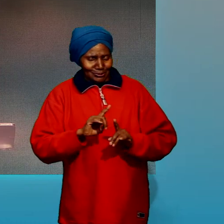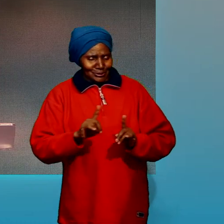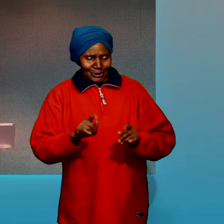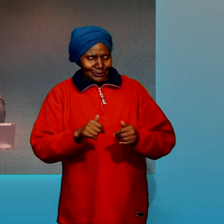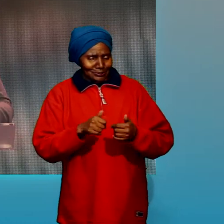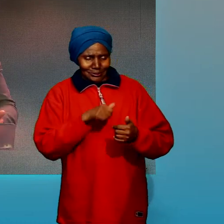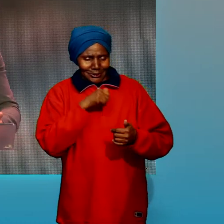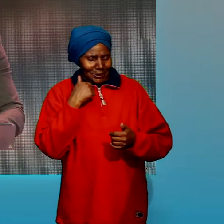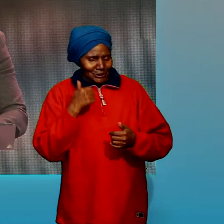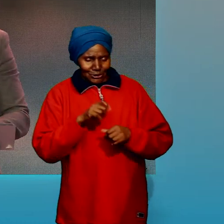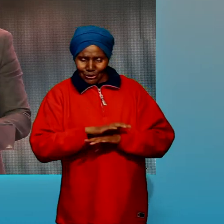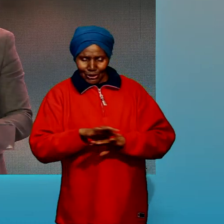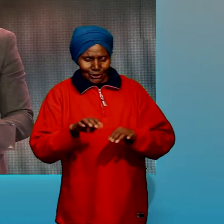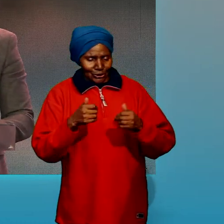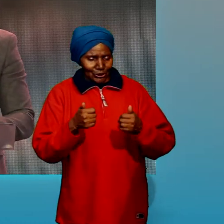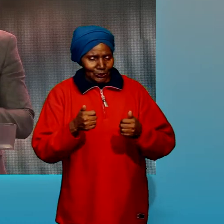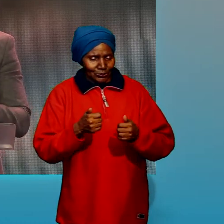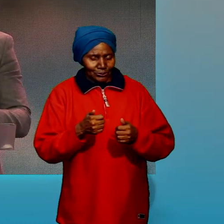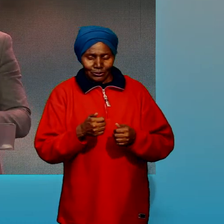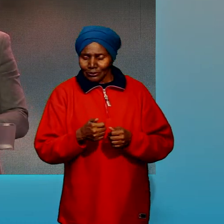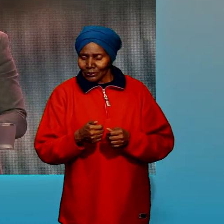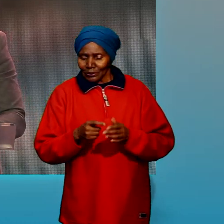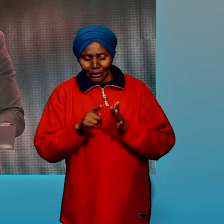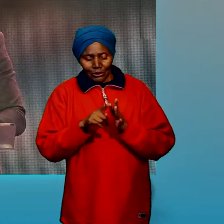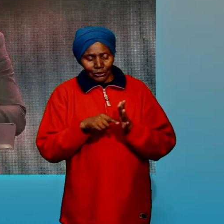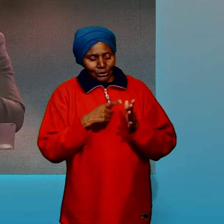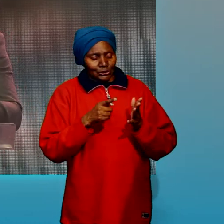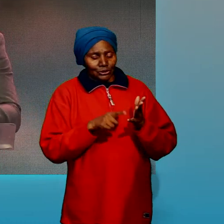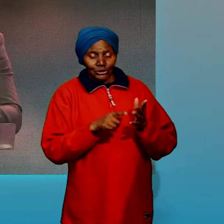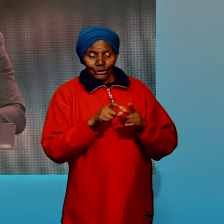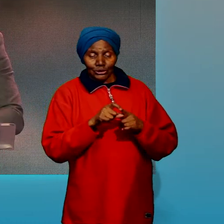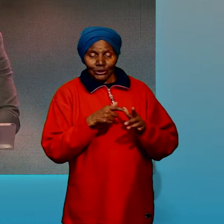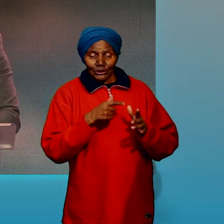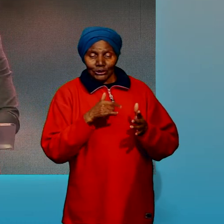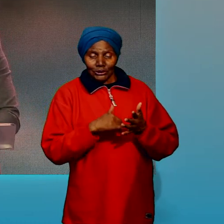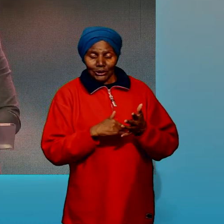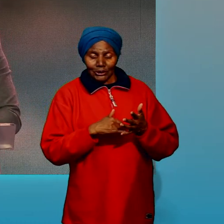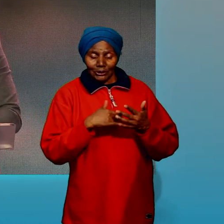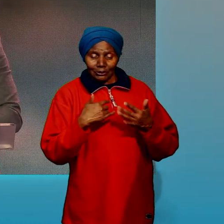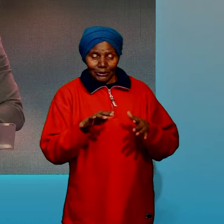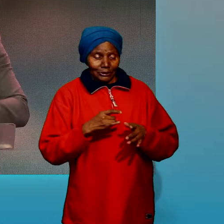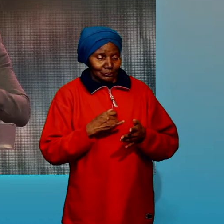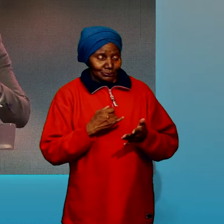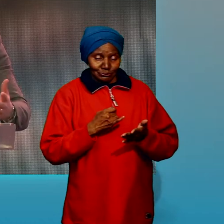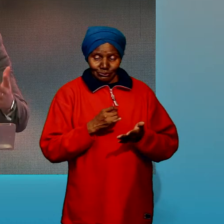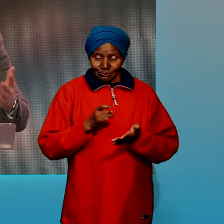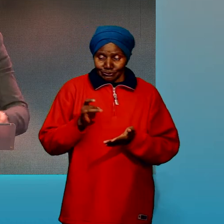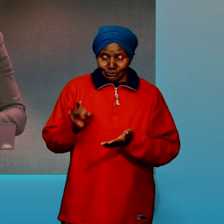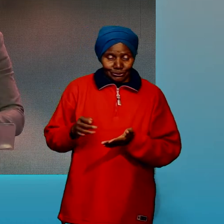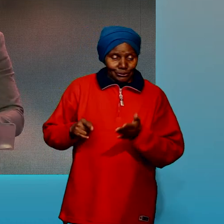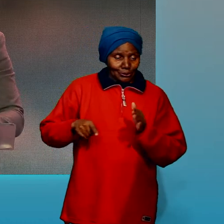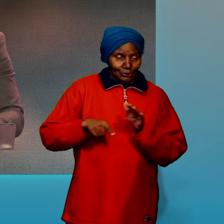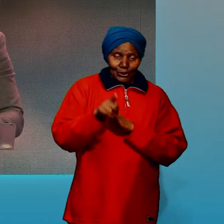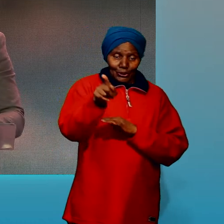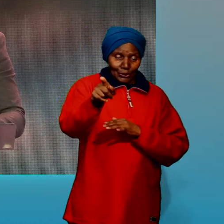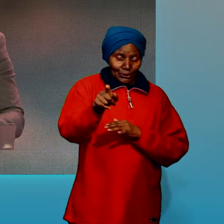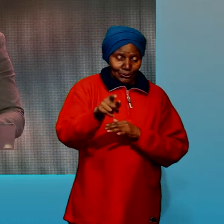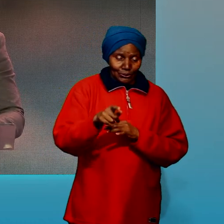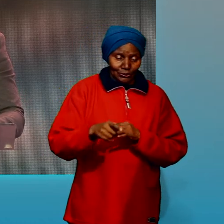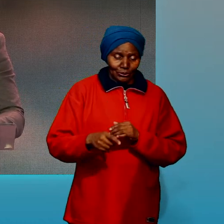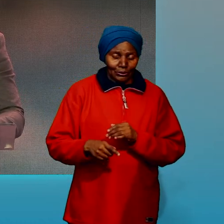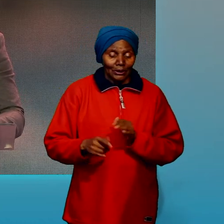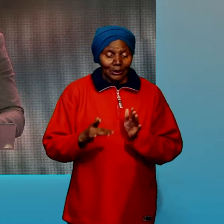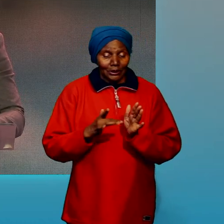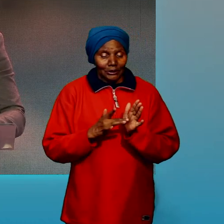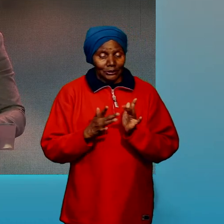room. Judas has betrayed, Judas has abandoned them. Jesus has just informed them that he is about to have